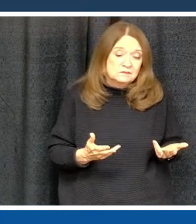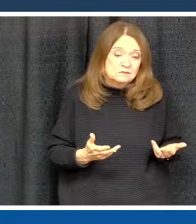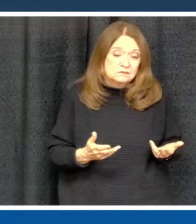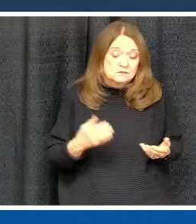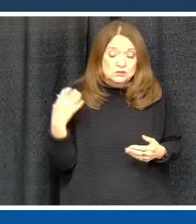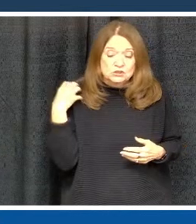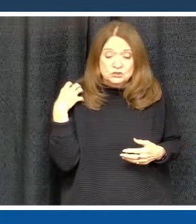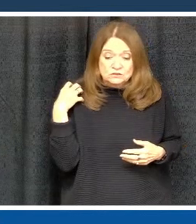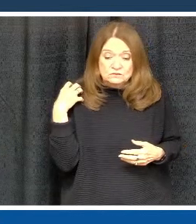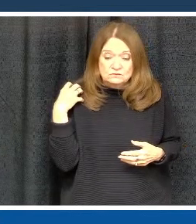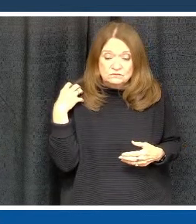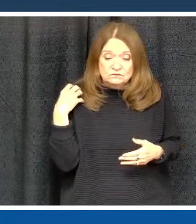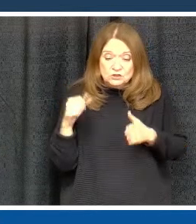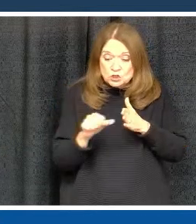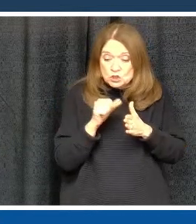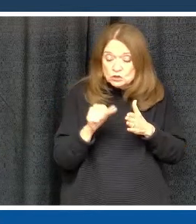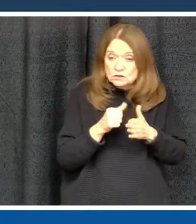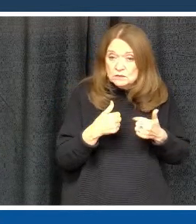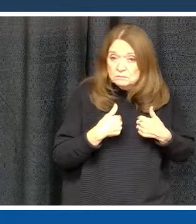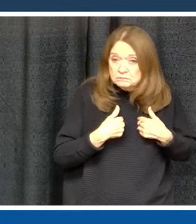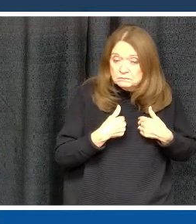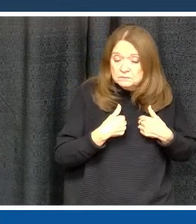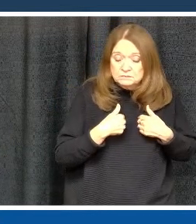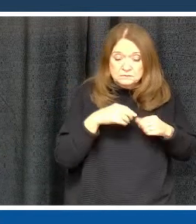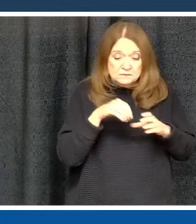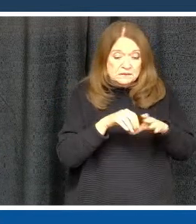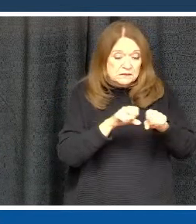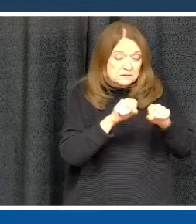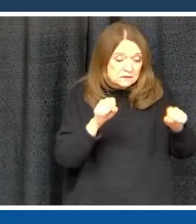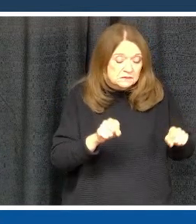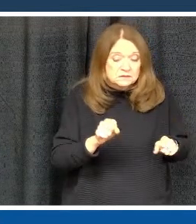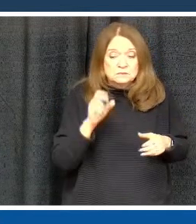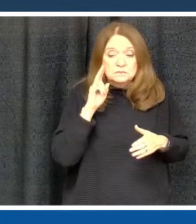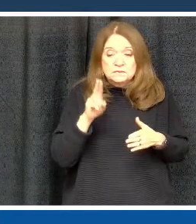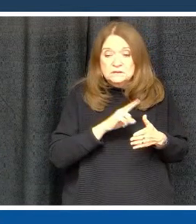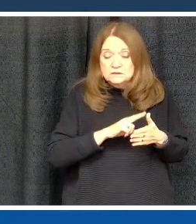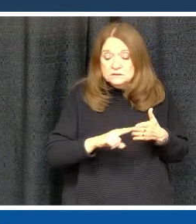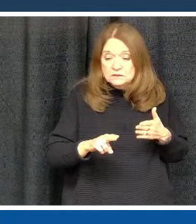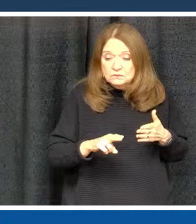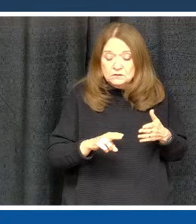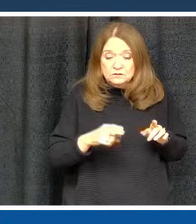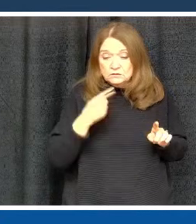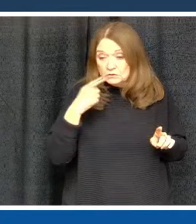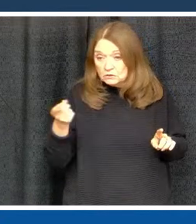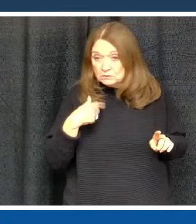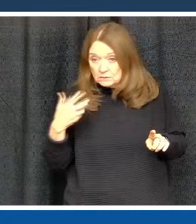Chief Cockrell looked me up in the system when his secretary said I wanted an interview.